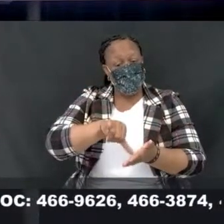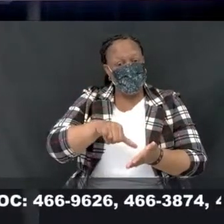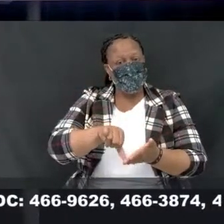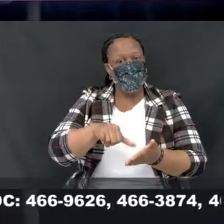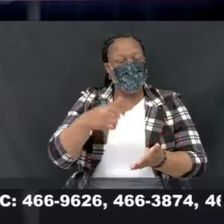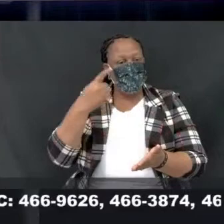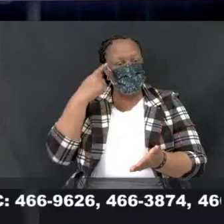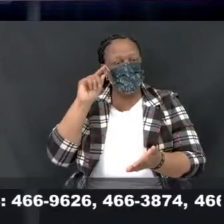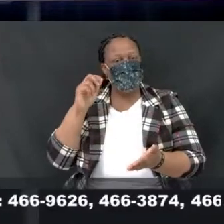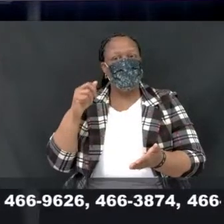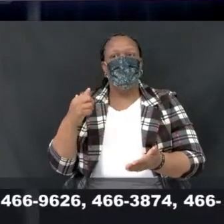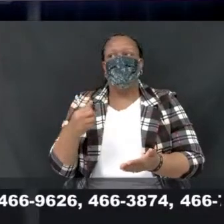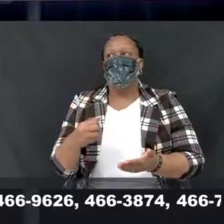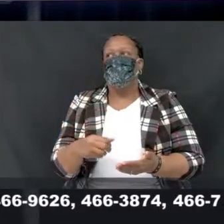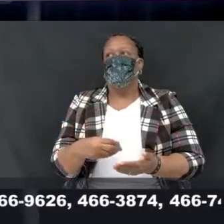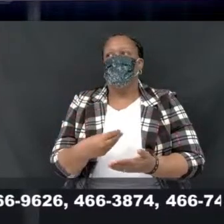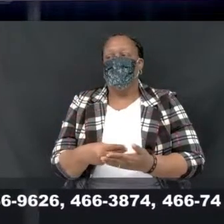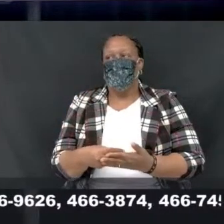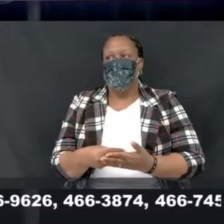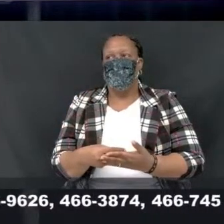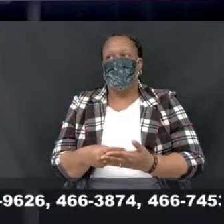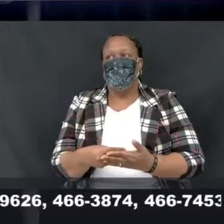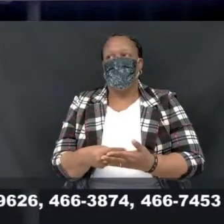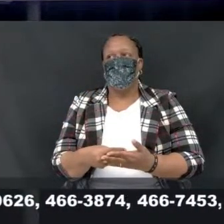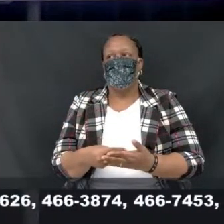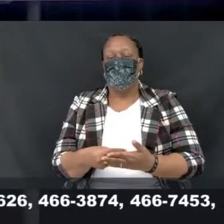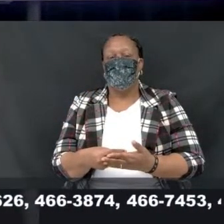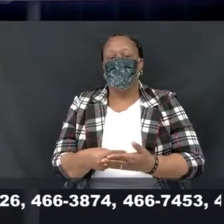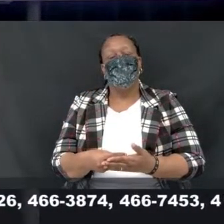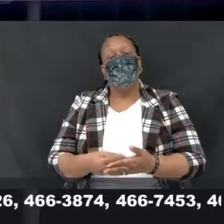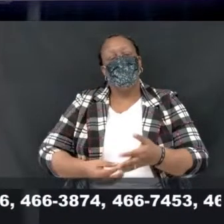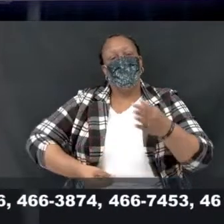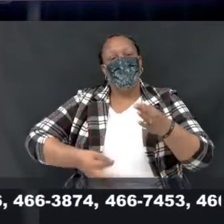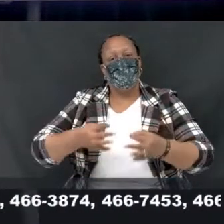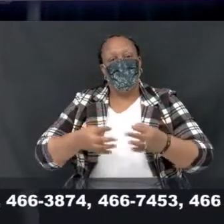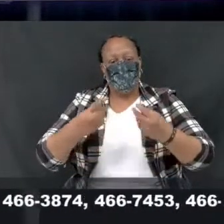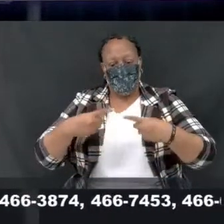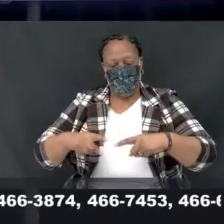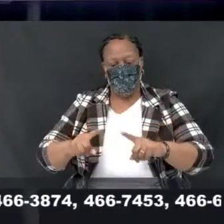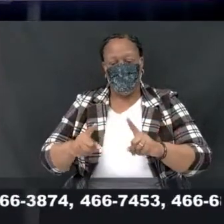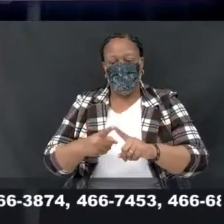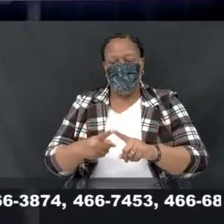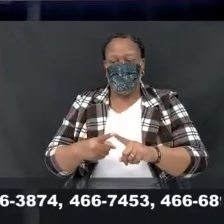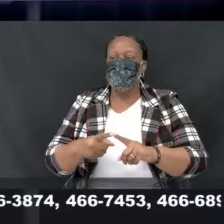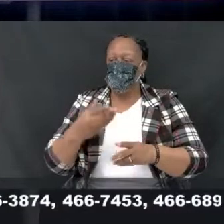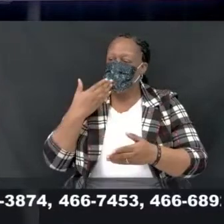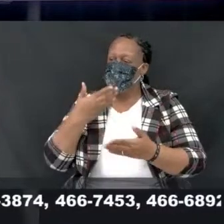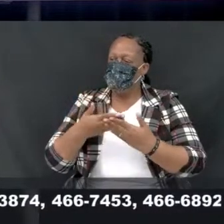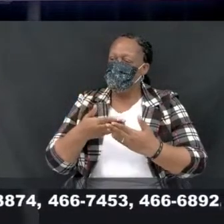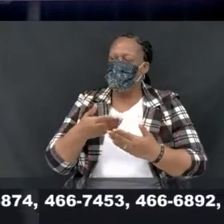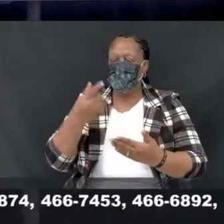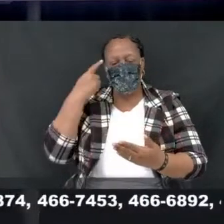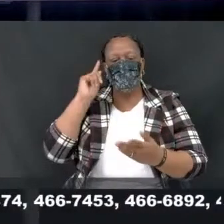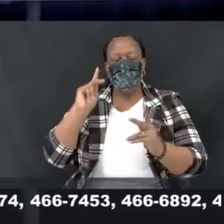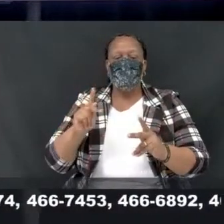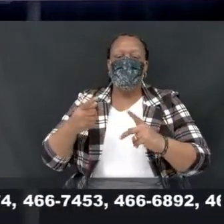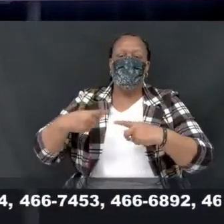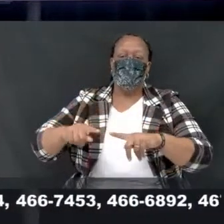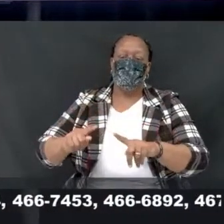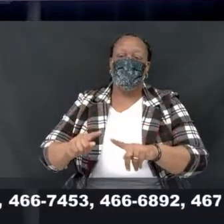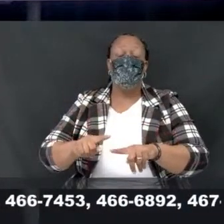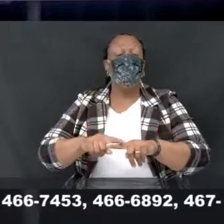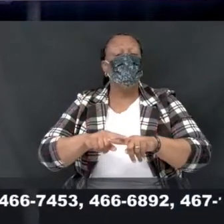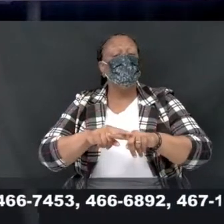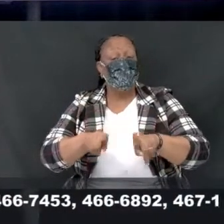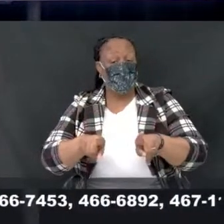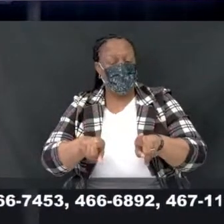charge and drink sales. Having people in your establishment is a good thing. However,